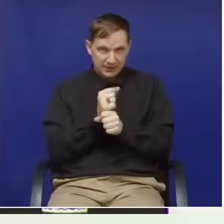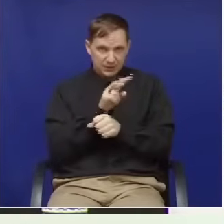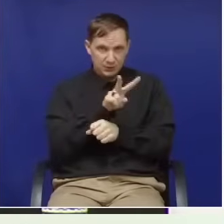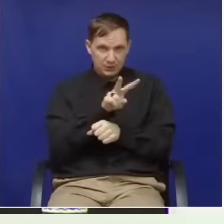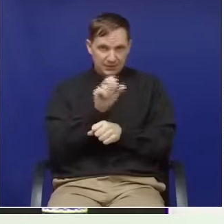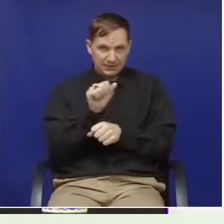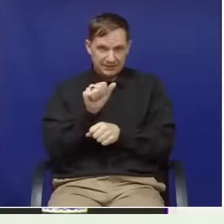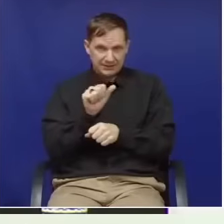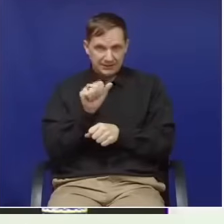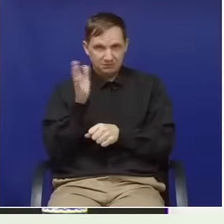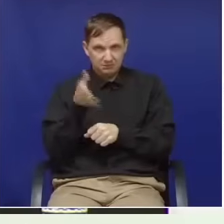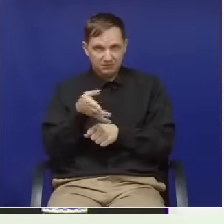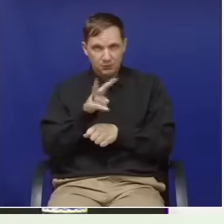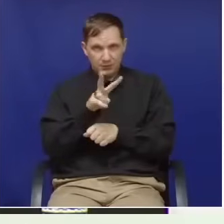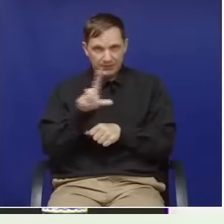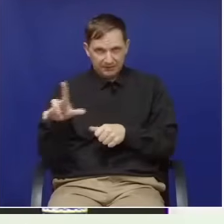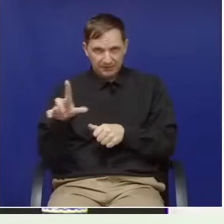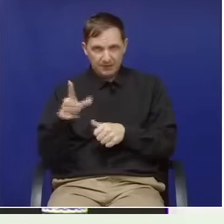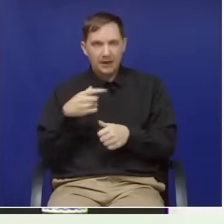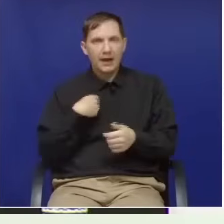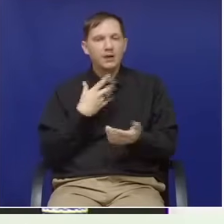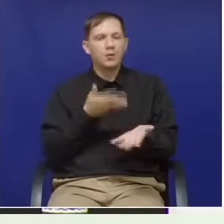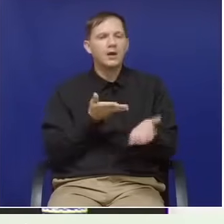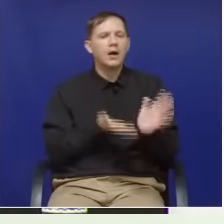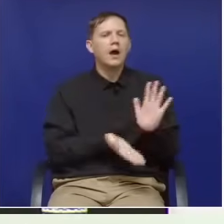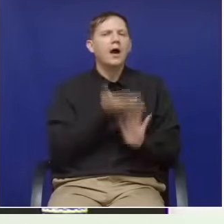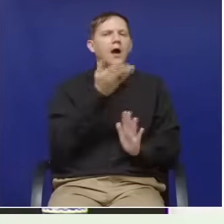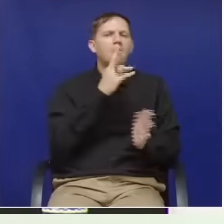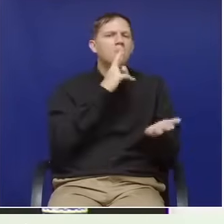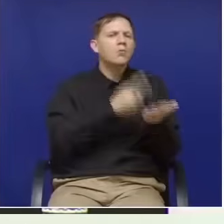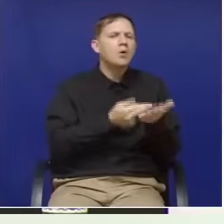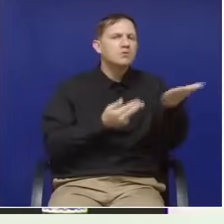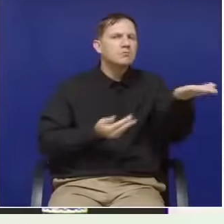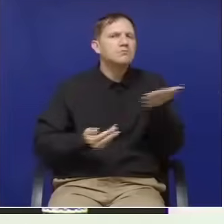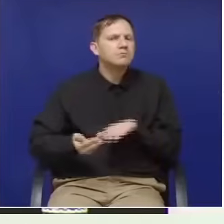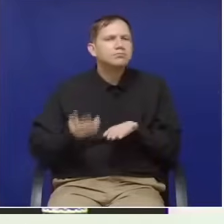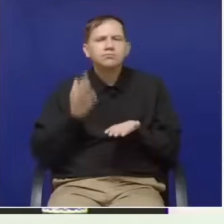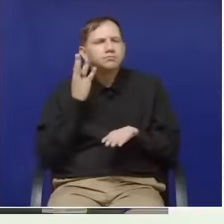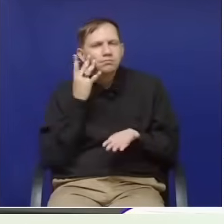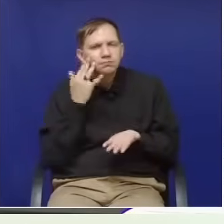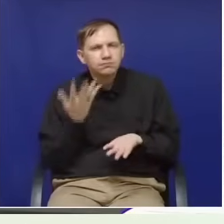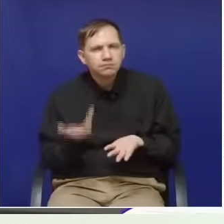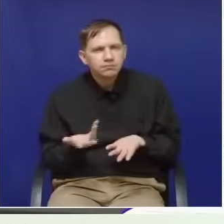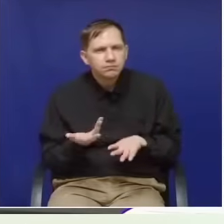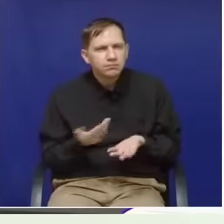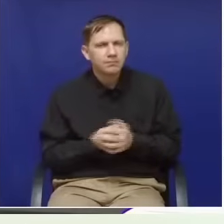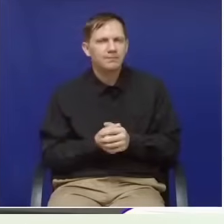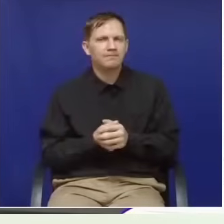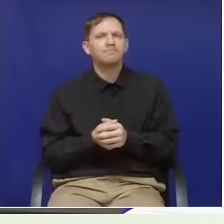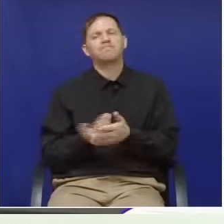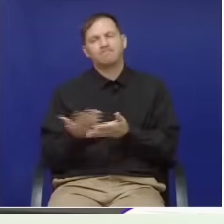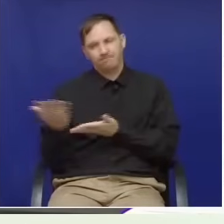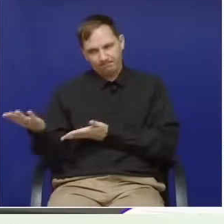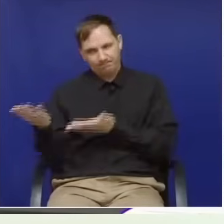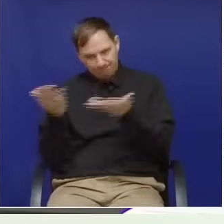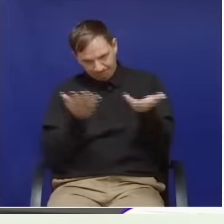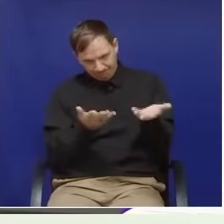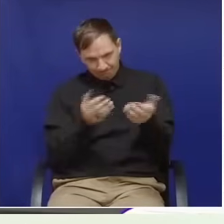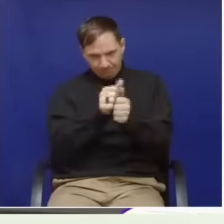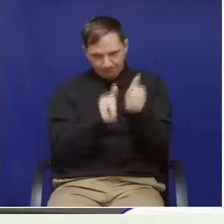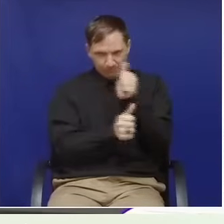will Parliament receive a progress report? Thank you. The Honourable Deputy Minister.